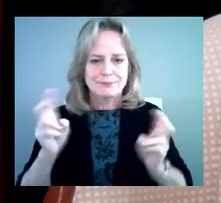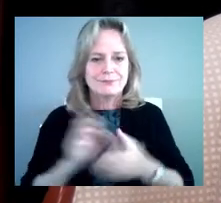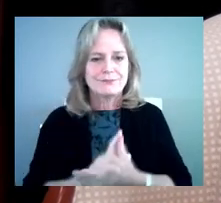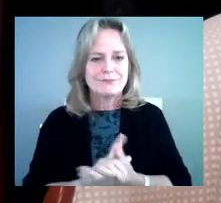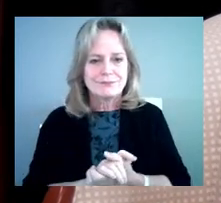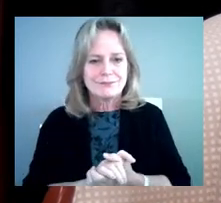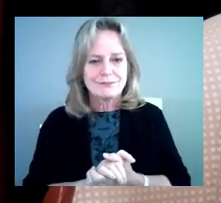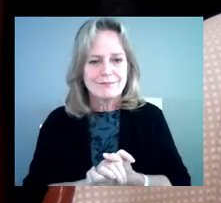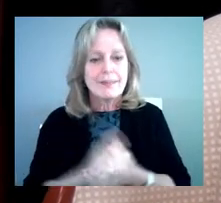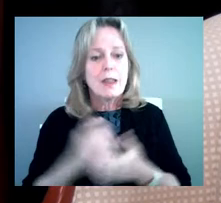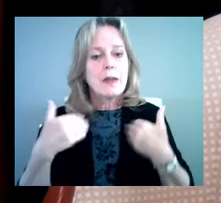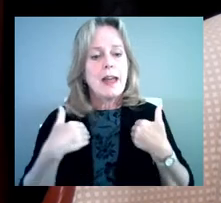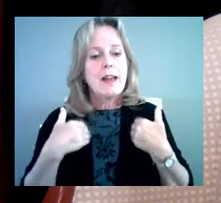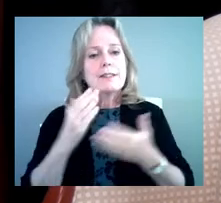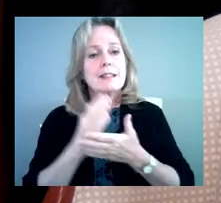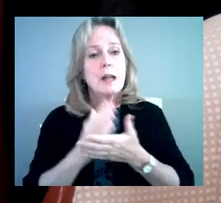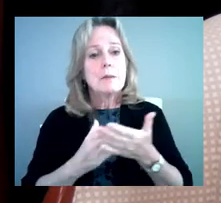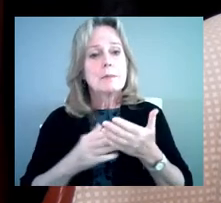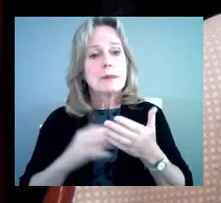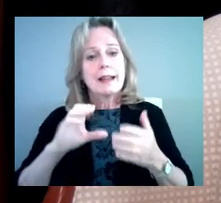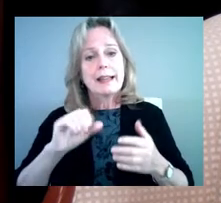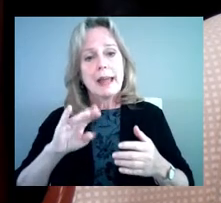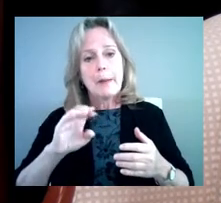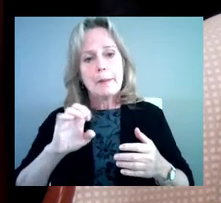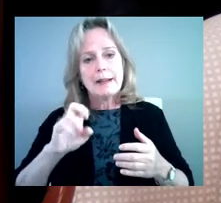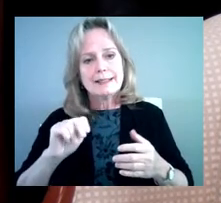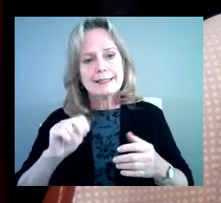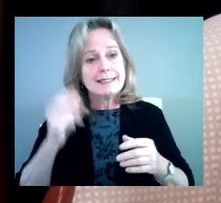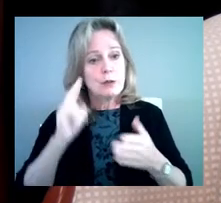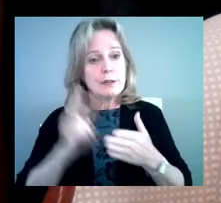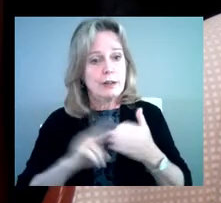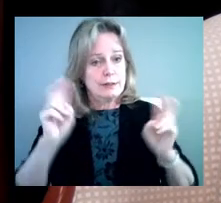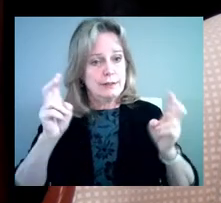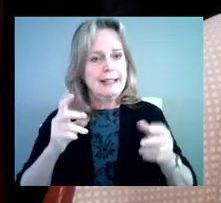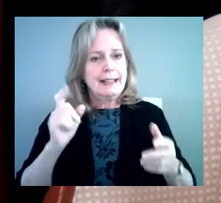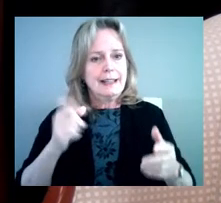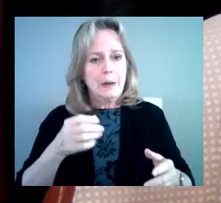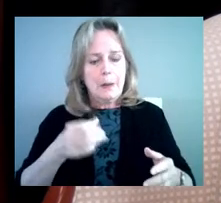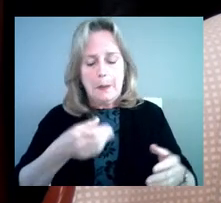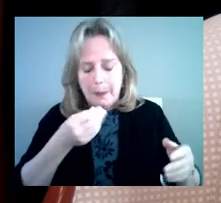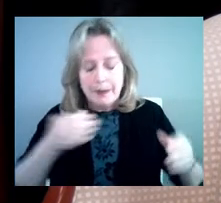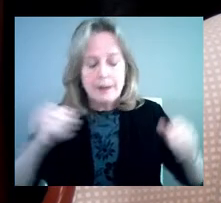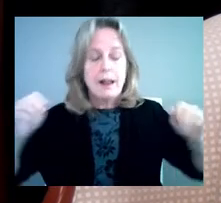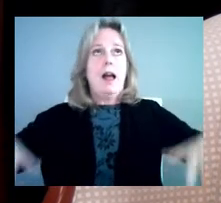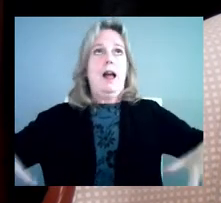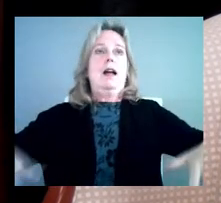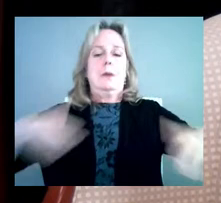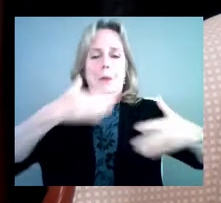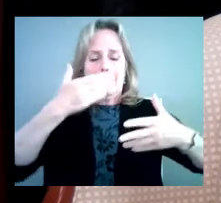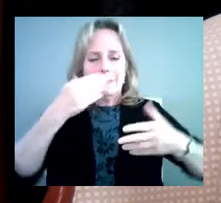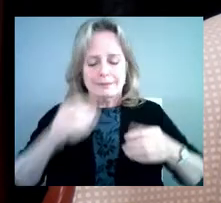We have some cabinet secretaries up here in the front row who might need smelling salts in a minute.